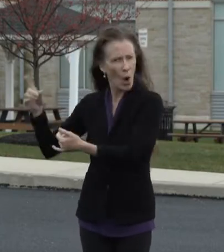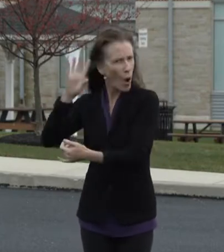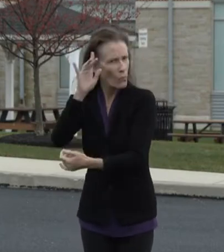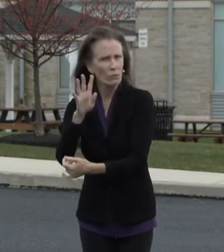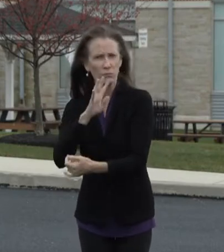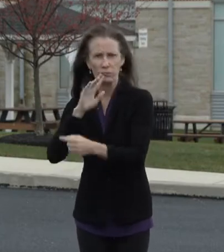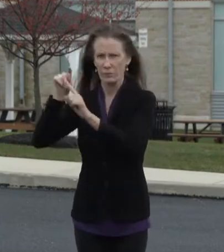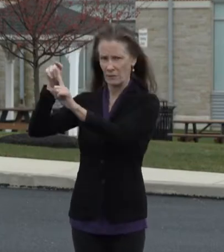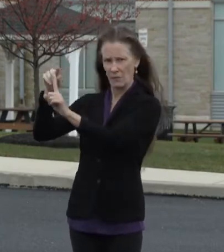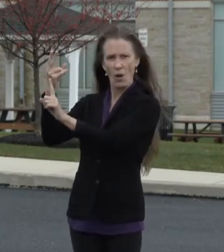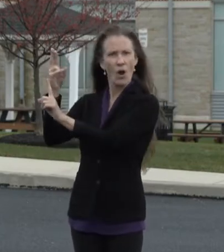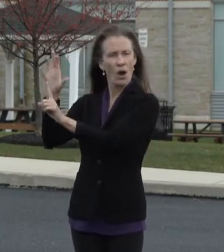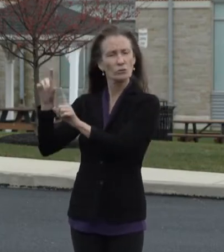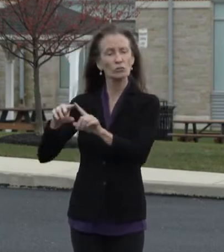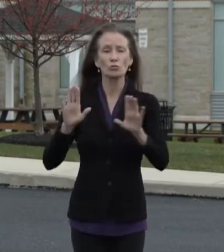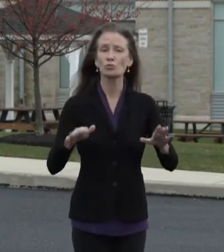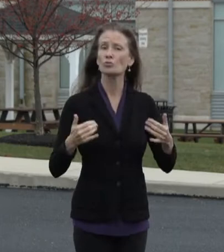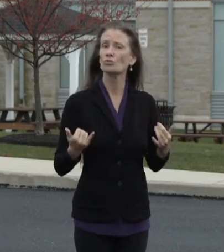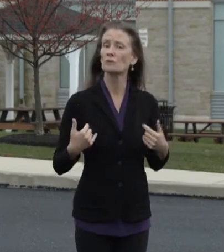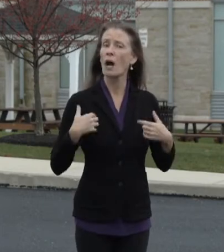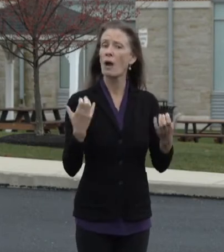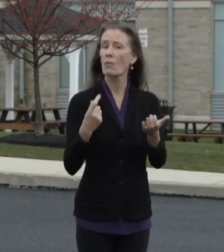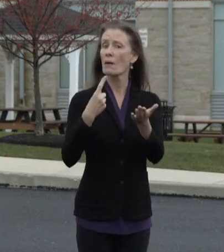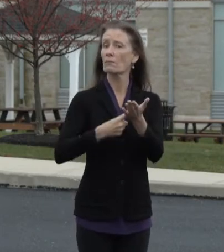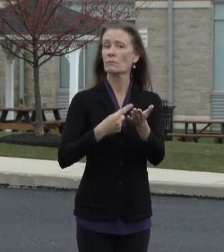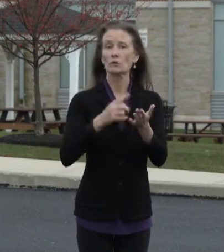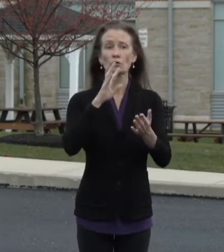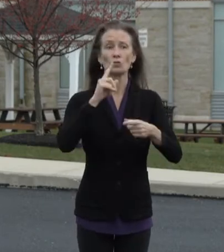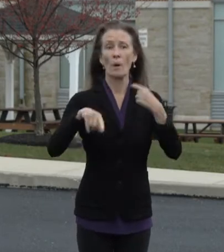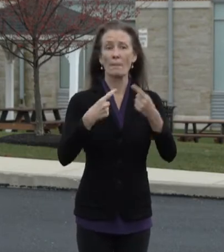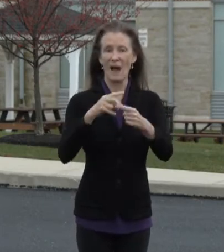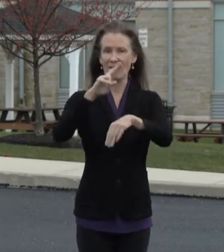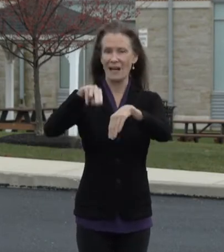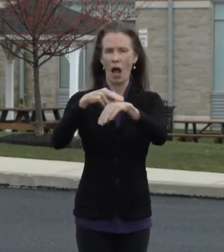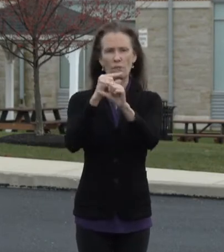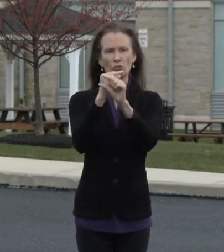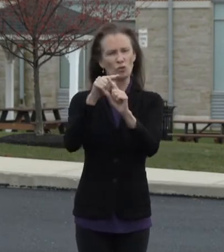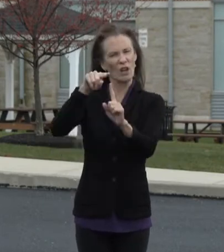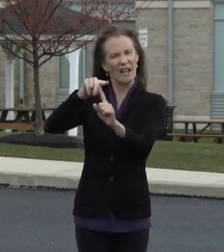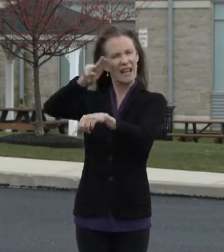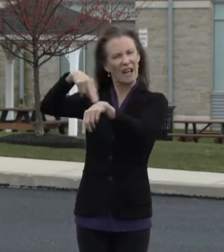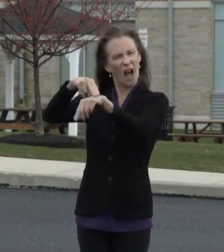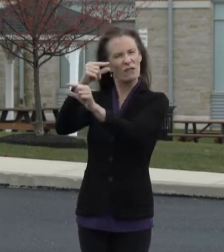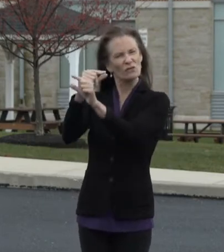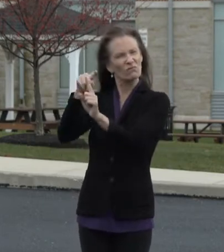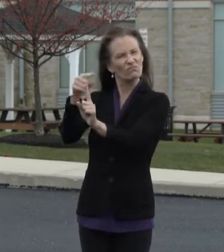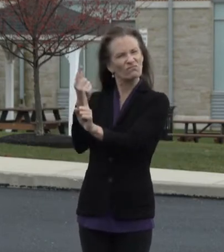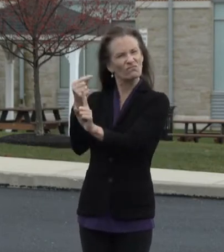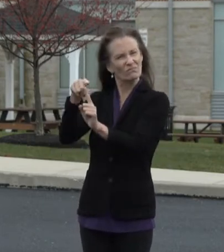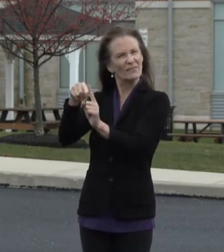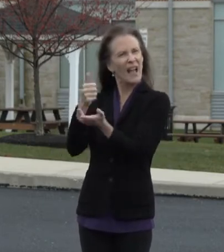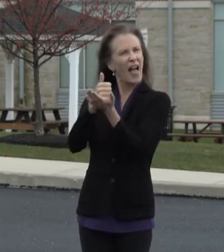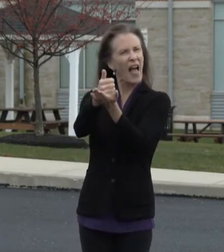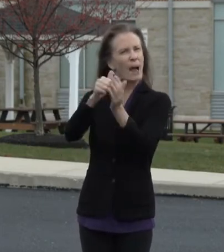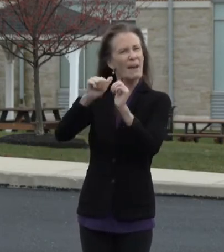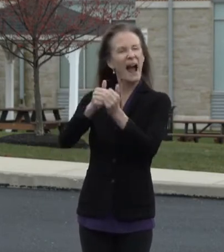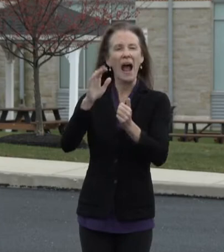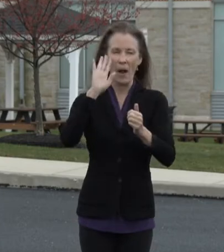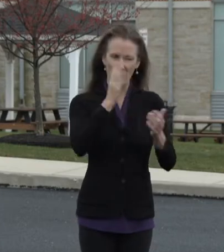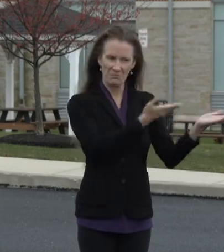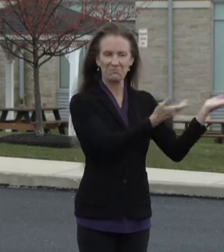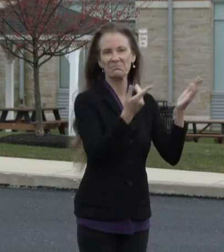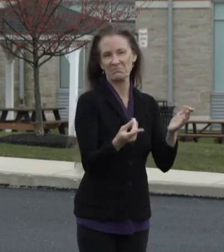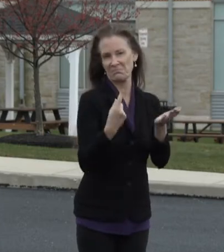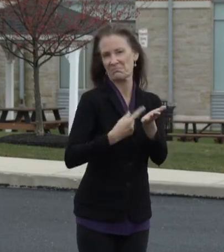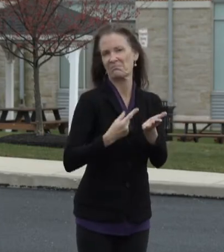the day after Veterans Day, we all would like to thank everyone in our military and the National Guard for their